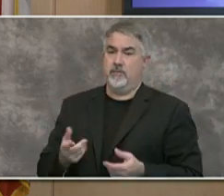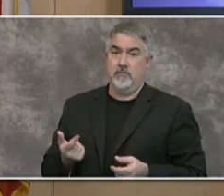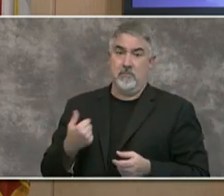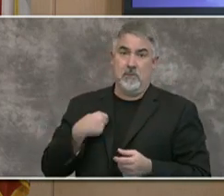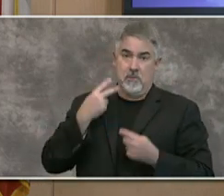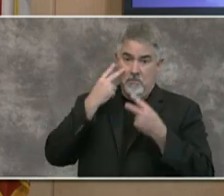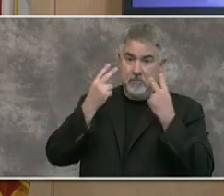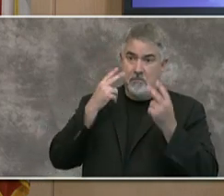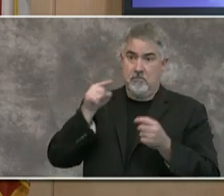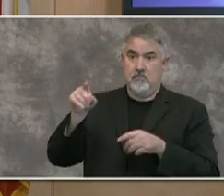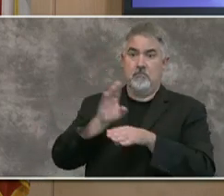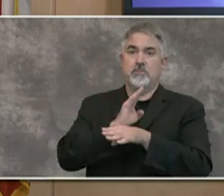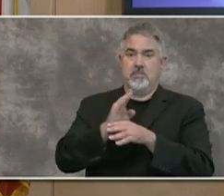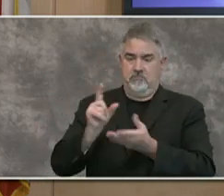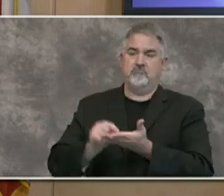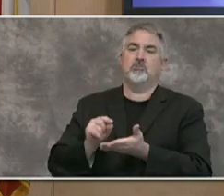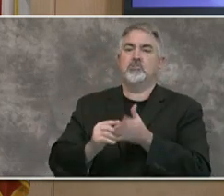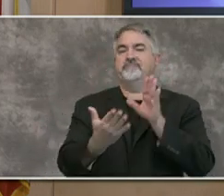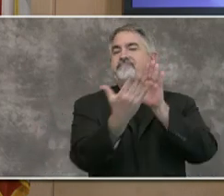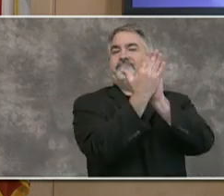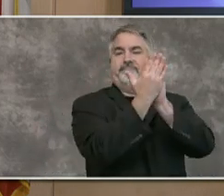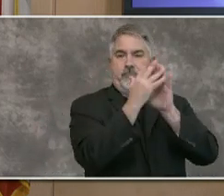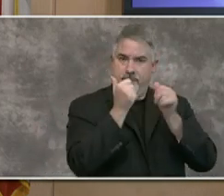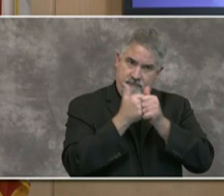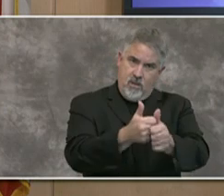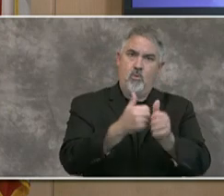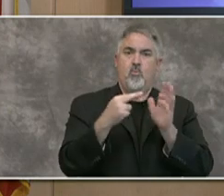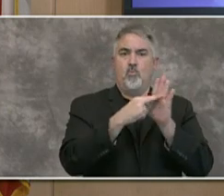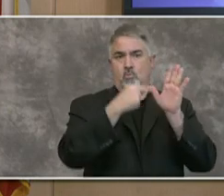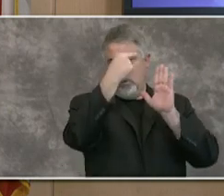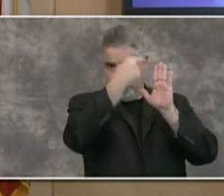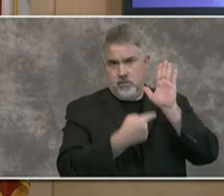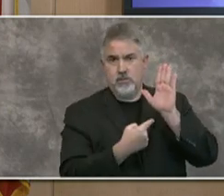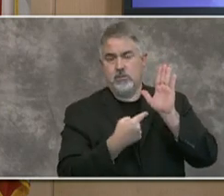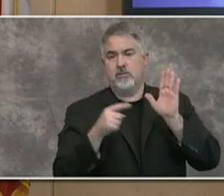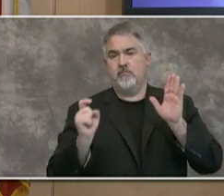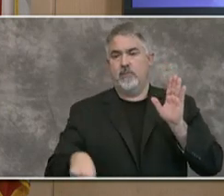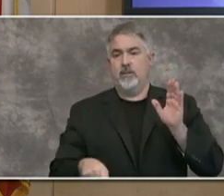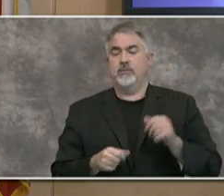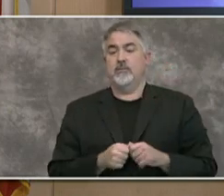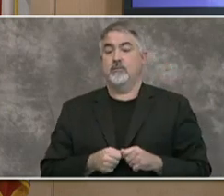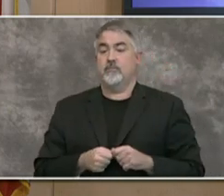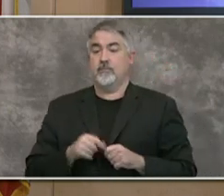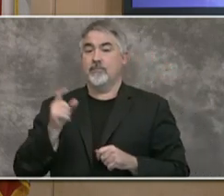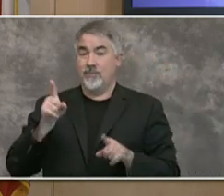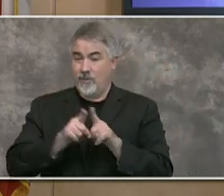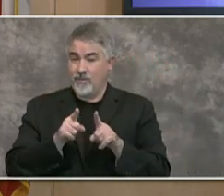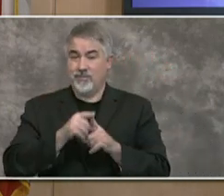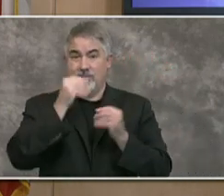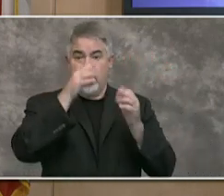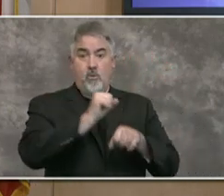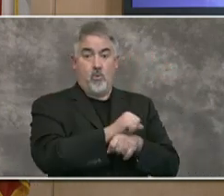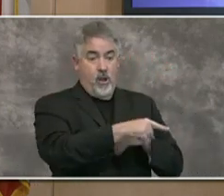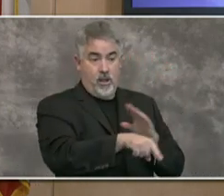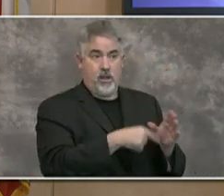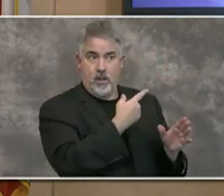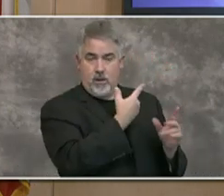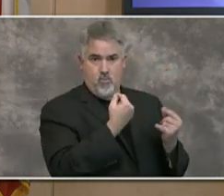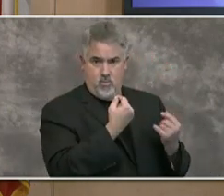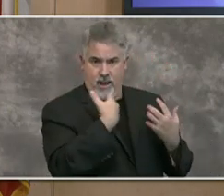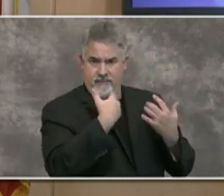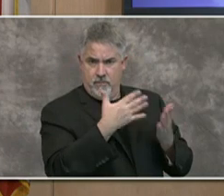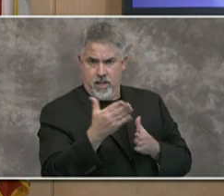filled it in, and posted it, and they're also supposed to communicate that plan to their employees. If there are entities that are